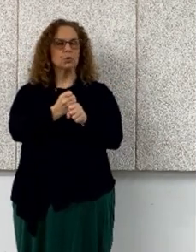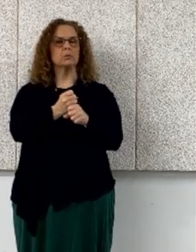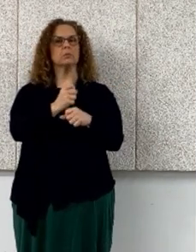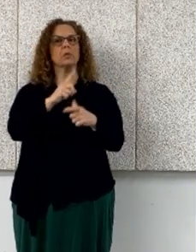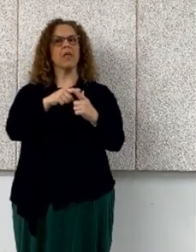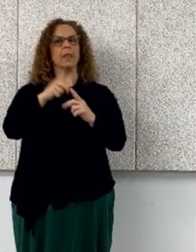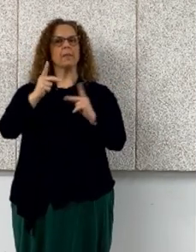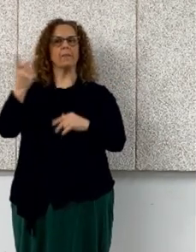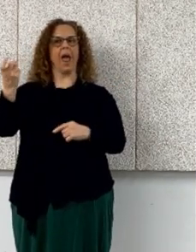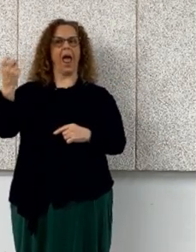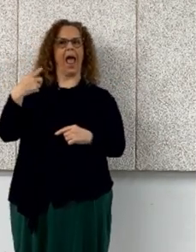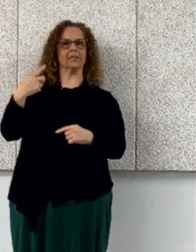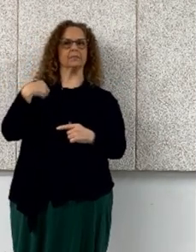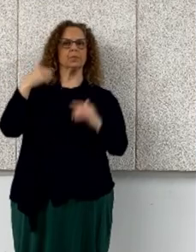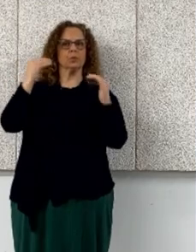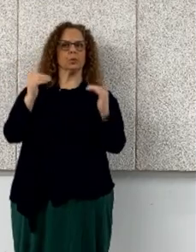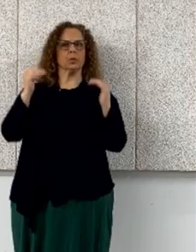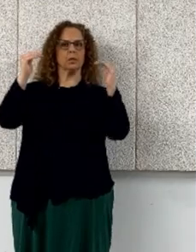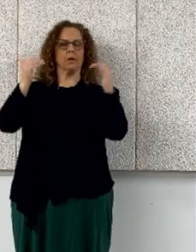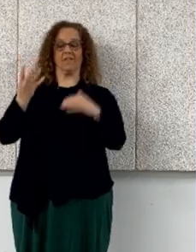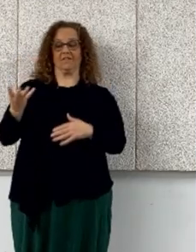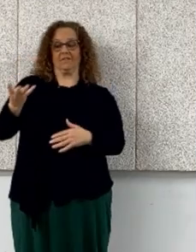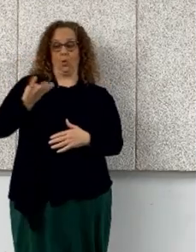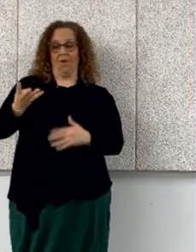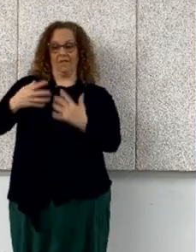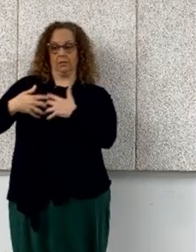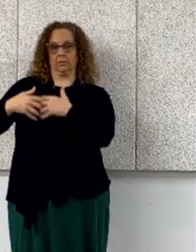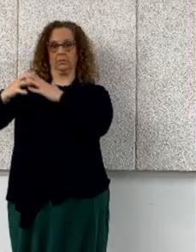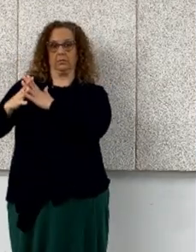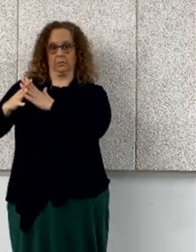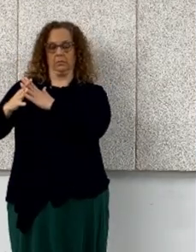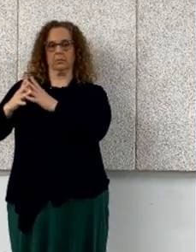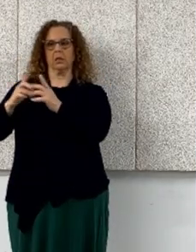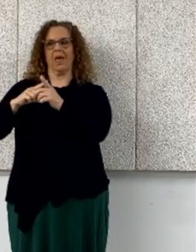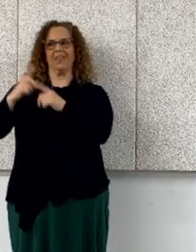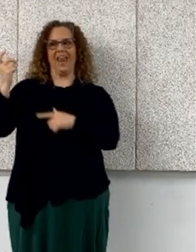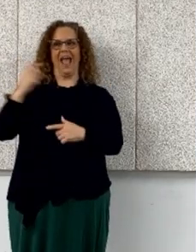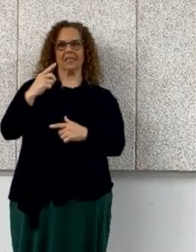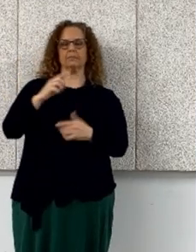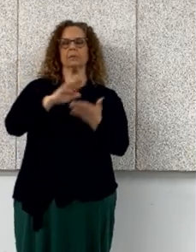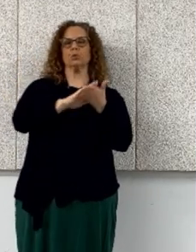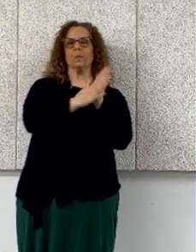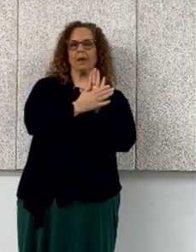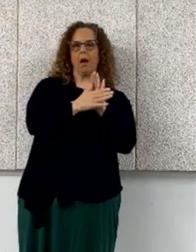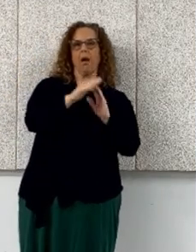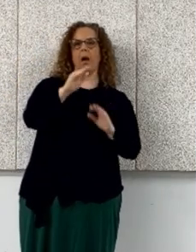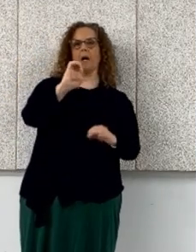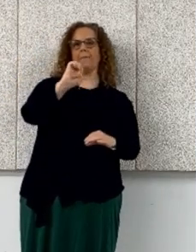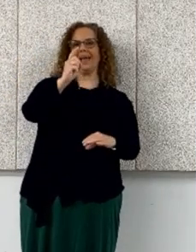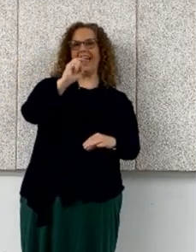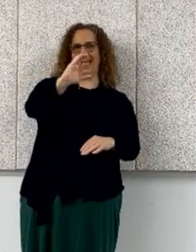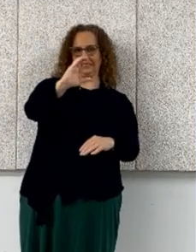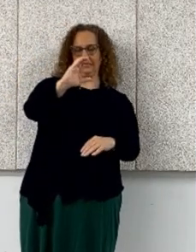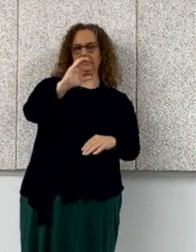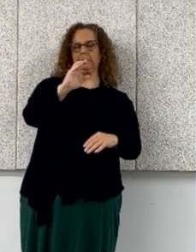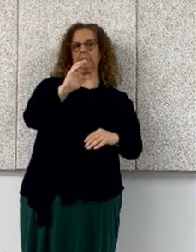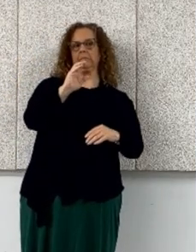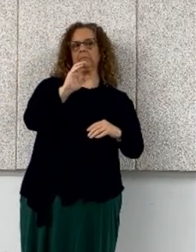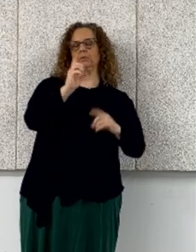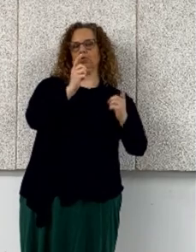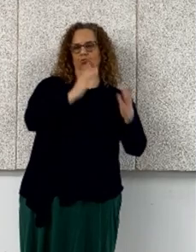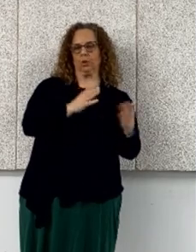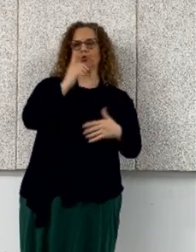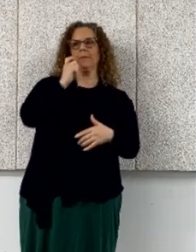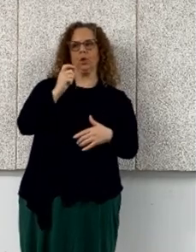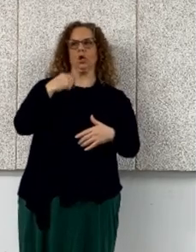people asked me to step up. There were four of us who founded it, and the others asked me to step into executive director because of issues that the organization was facing in terms of communication